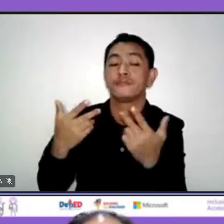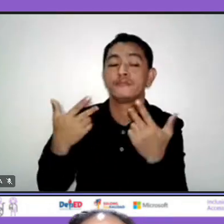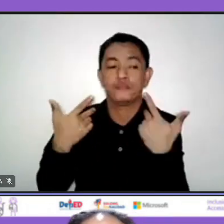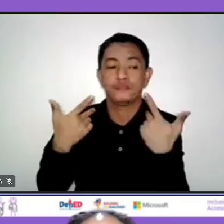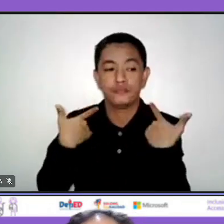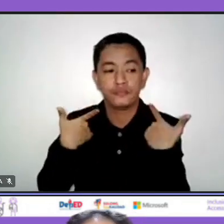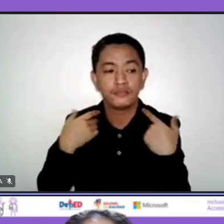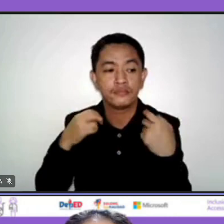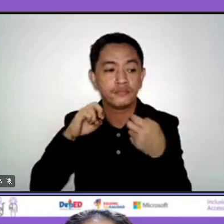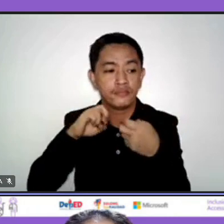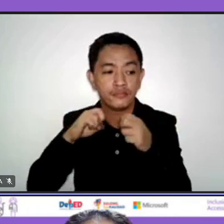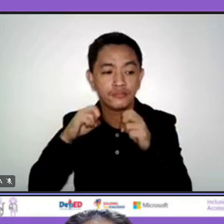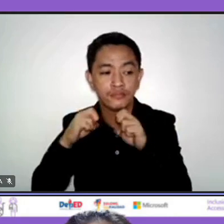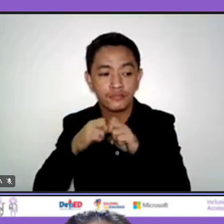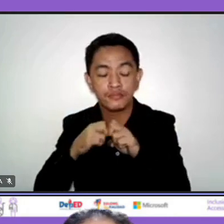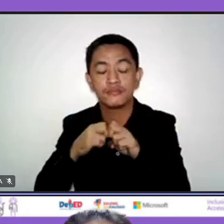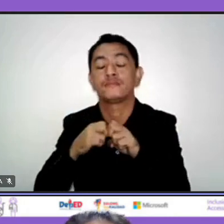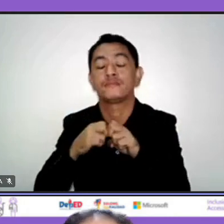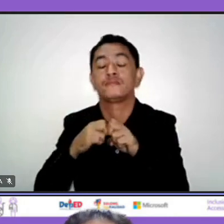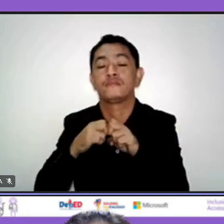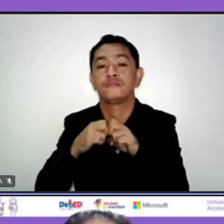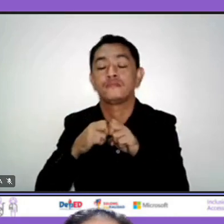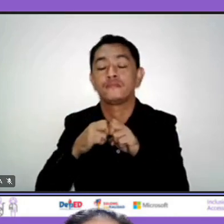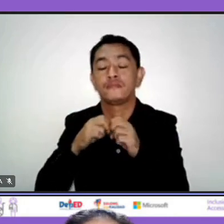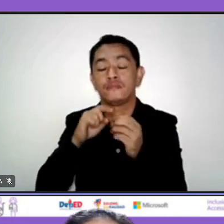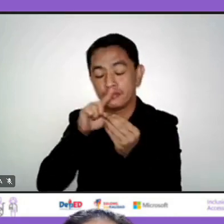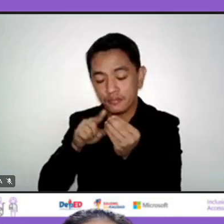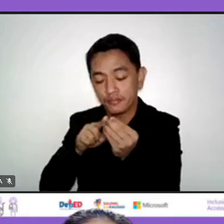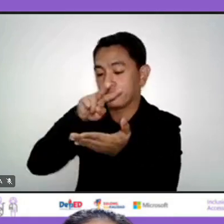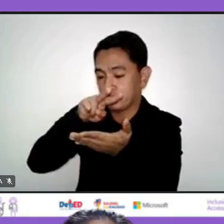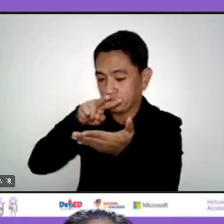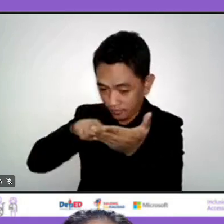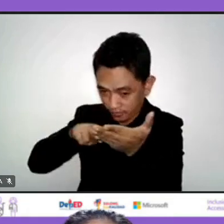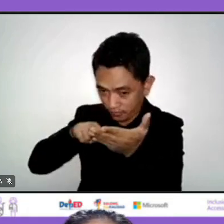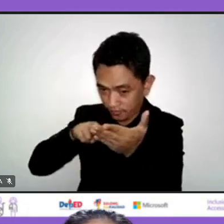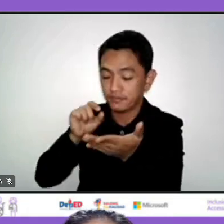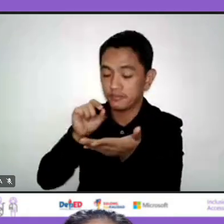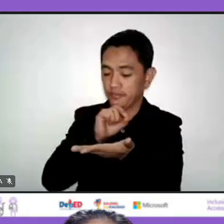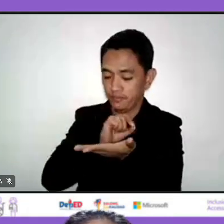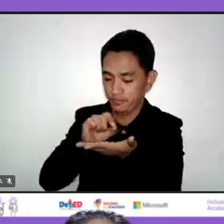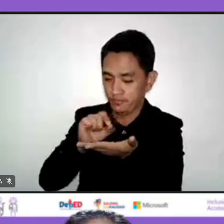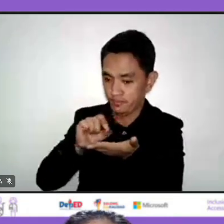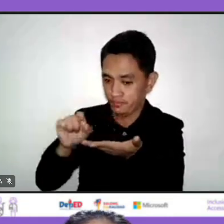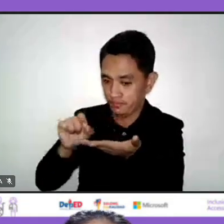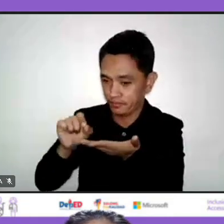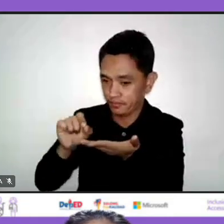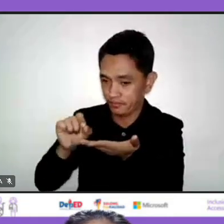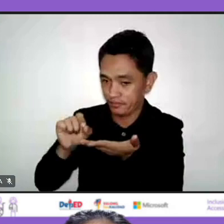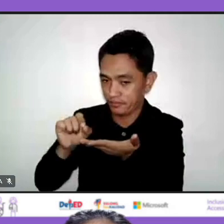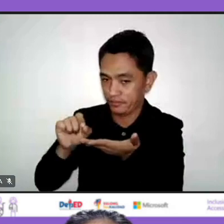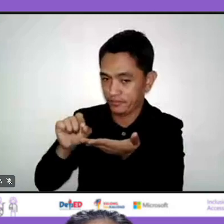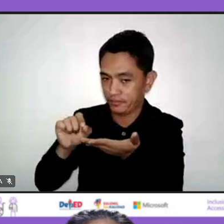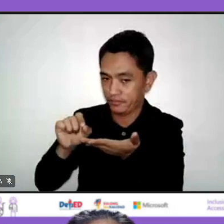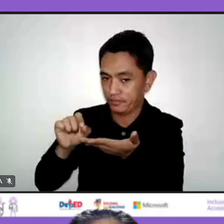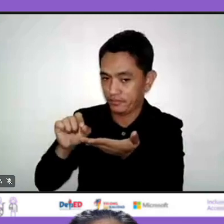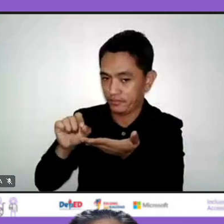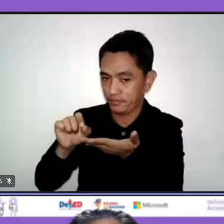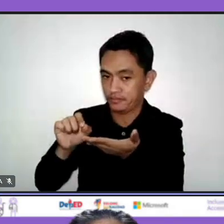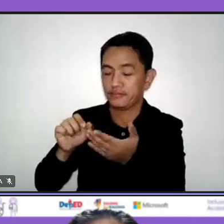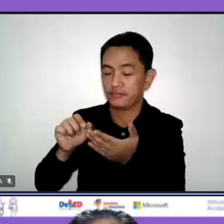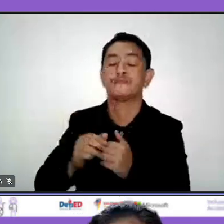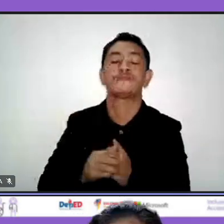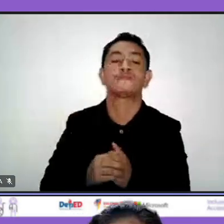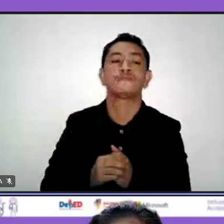Ano po yung mga pwede nating gawin for students in the classroom who have difficulties in terms of reading